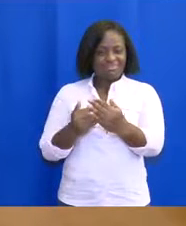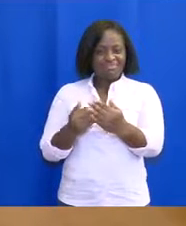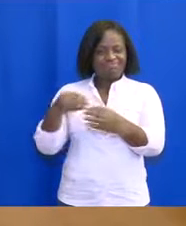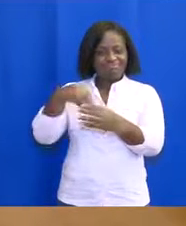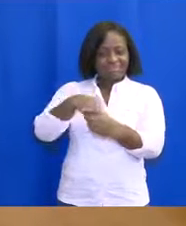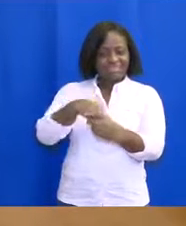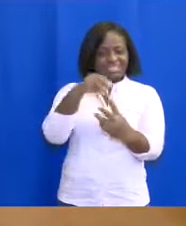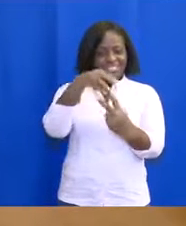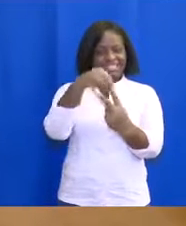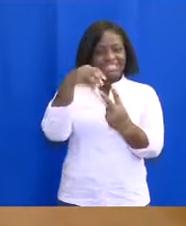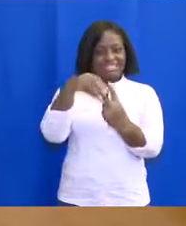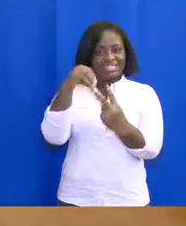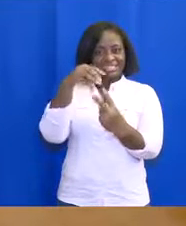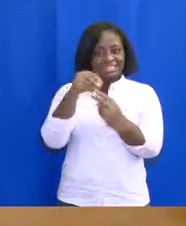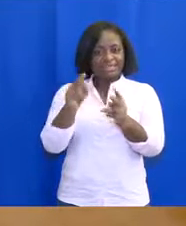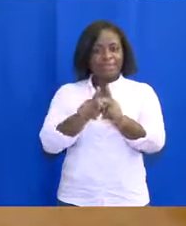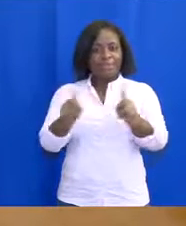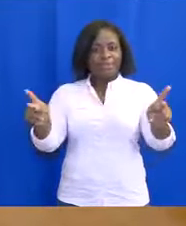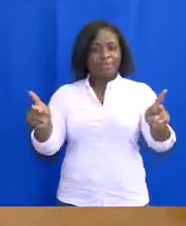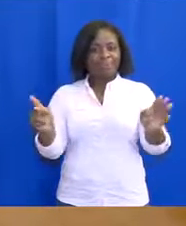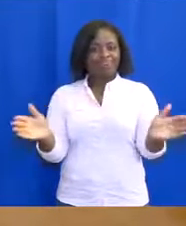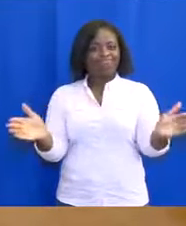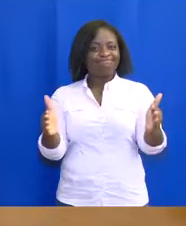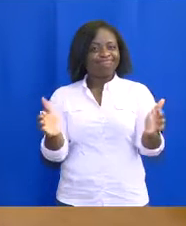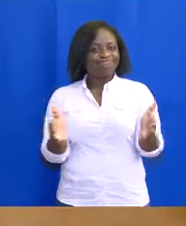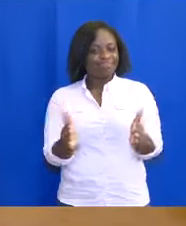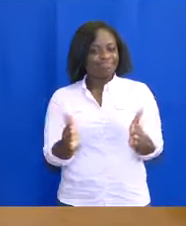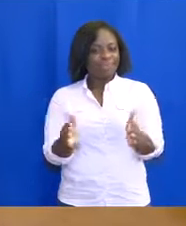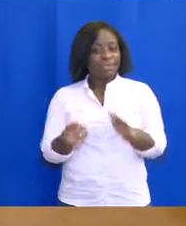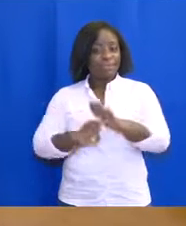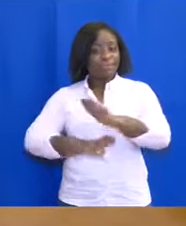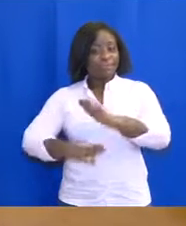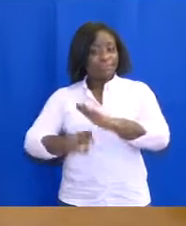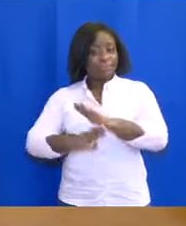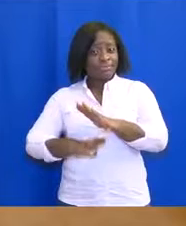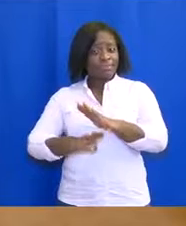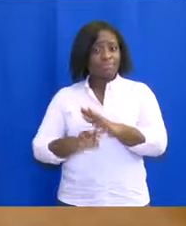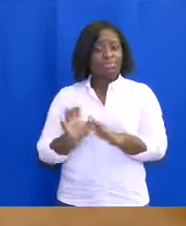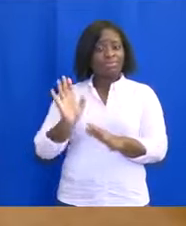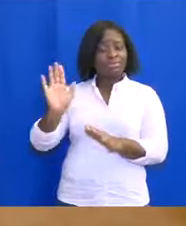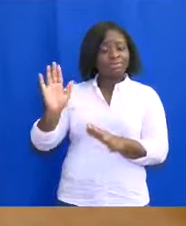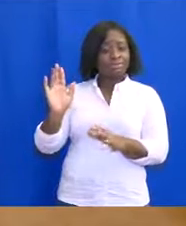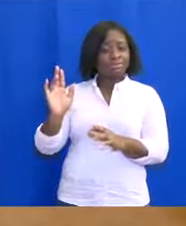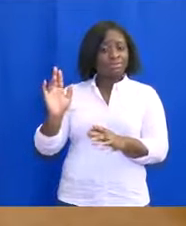a selected list of public gatherings based on their risk profile,